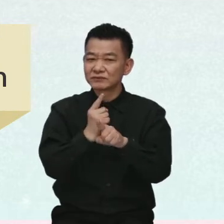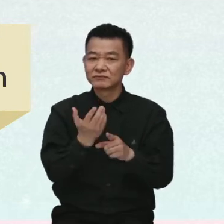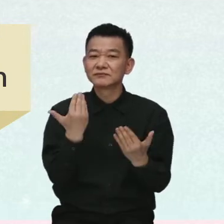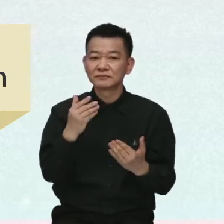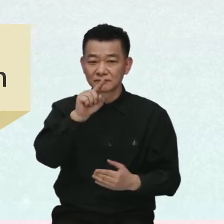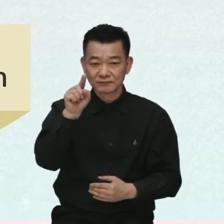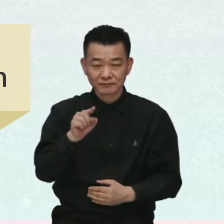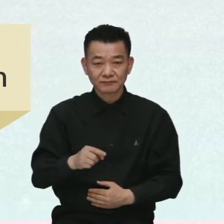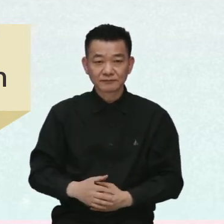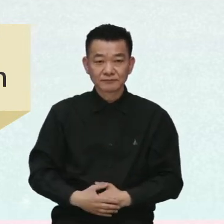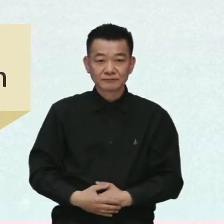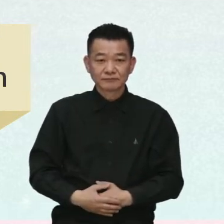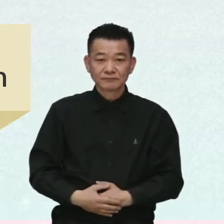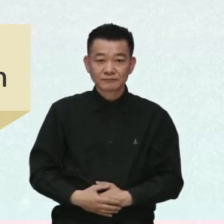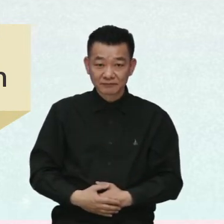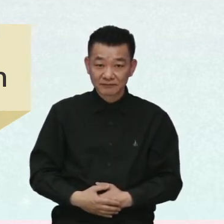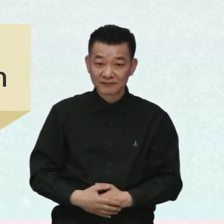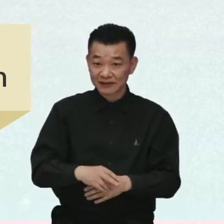What is your answer?